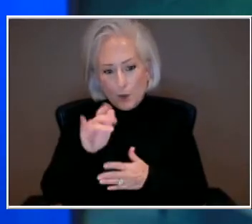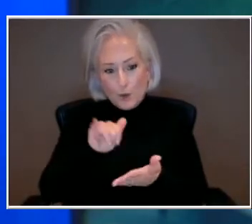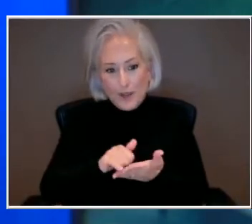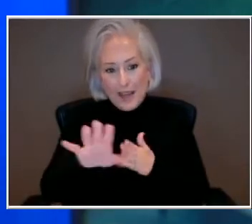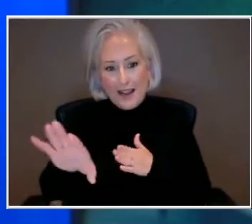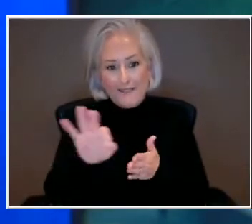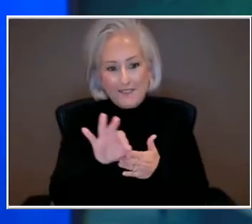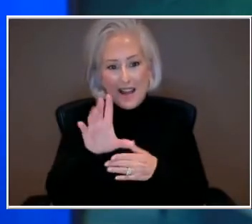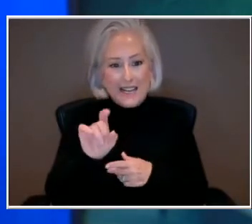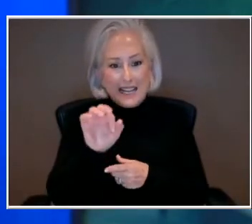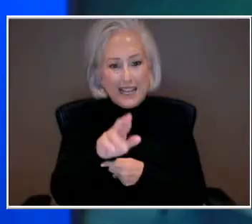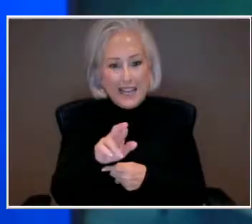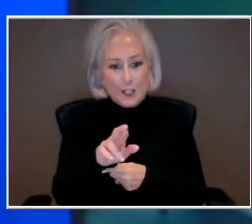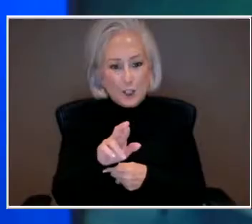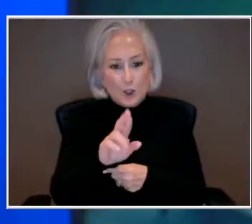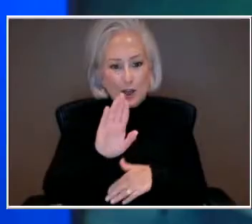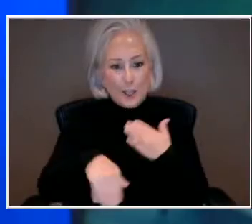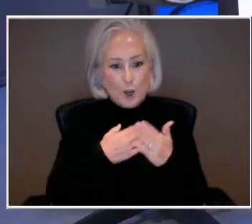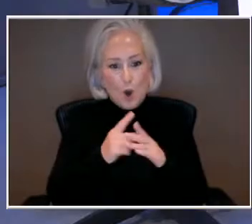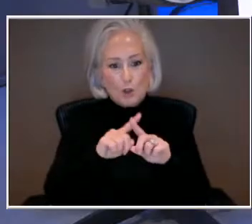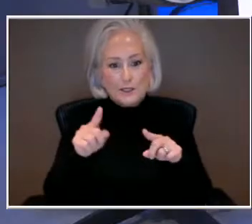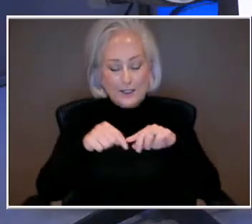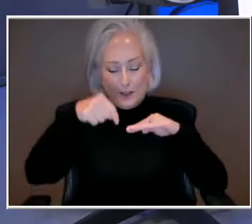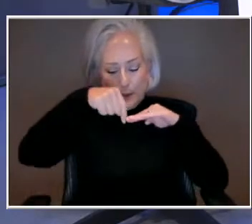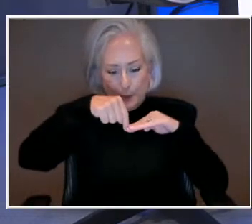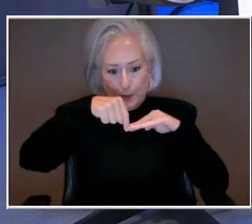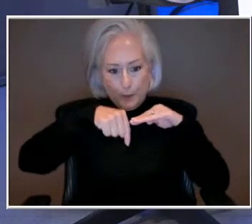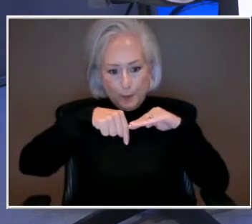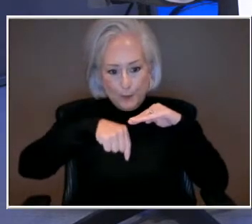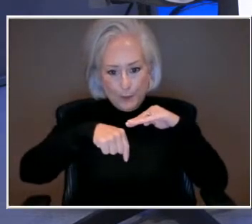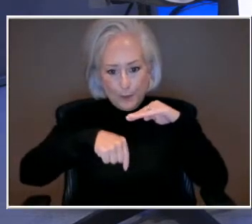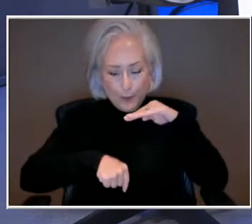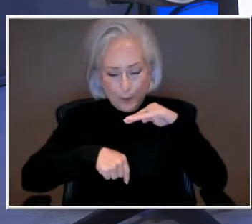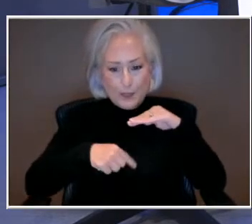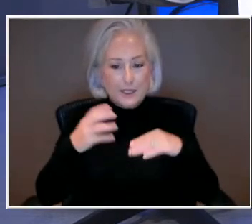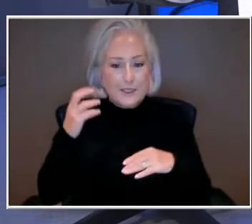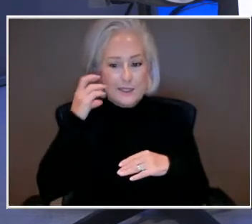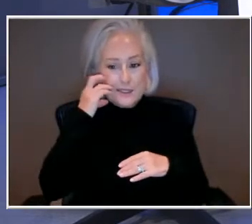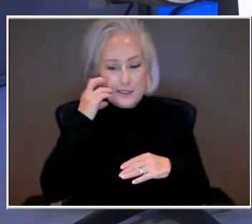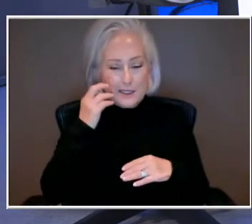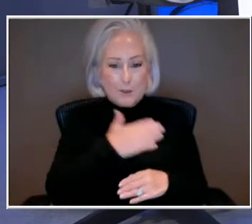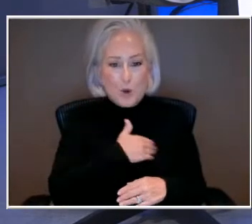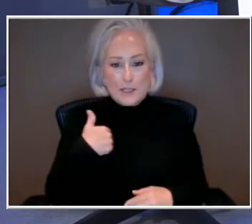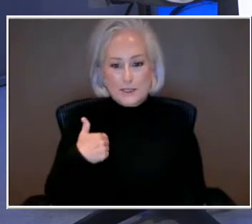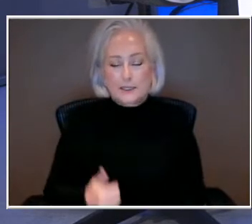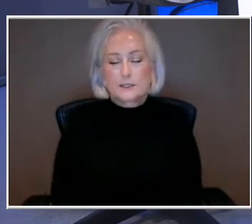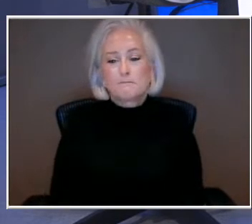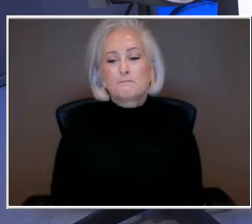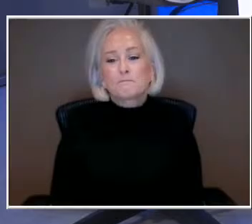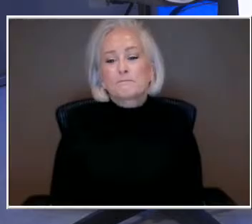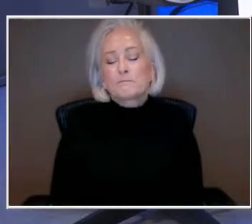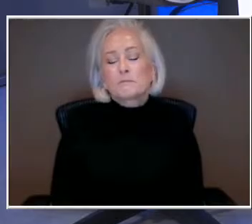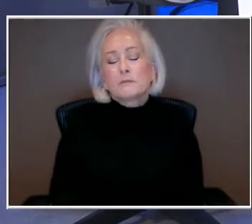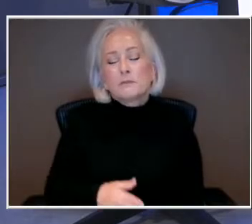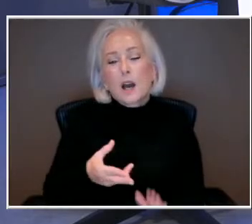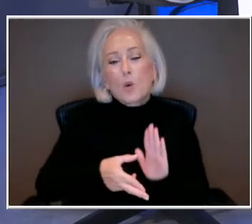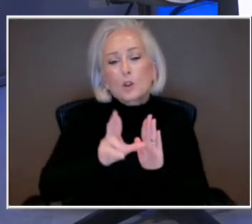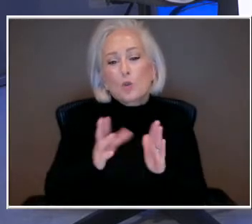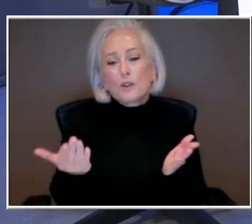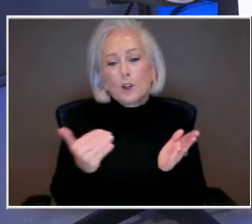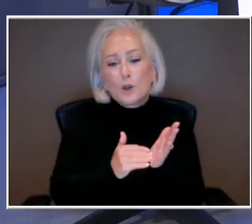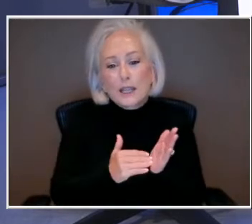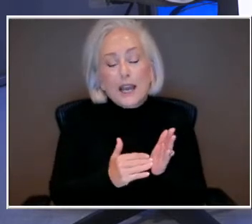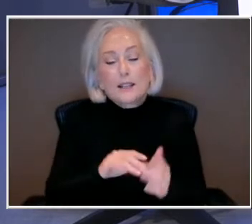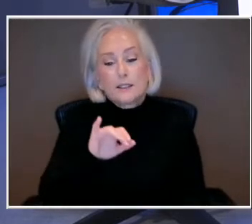in all densities. We touched on this a little bit before, but let's go over it again because Jean wants to know, what about the problem